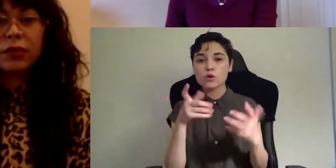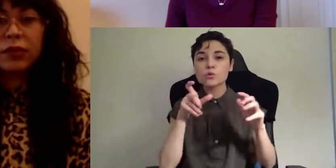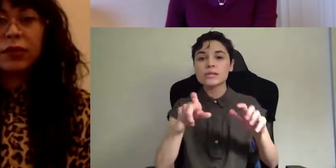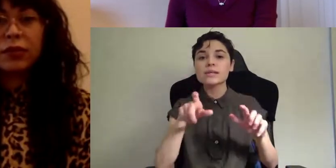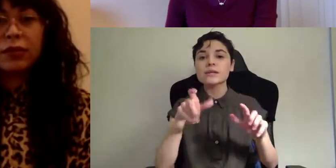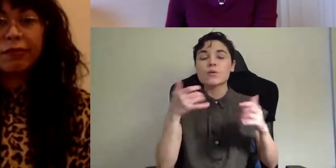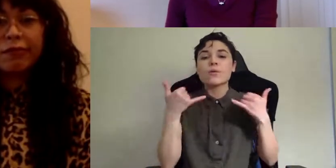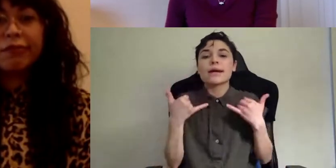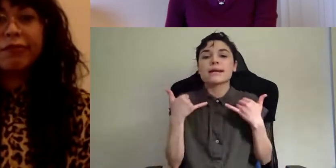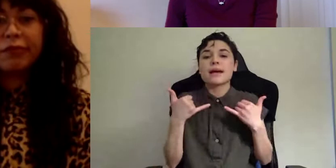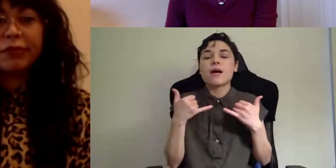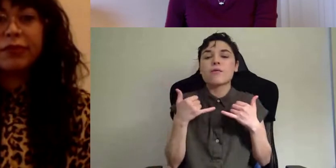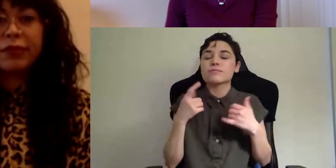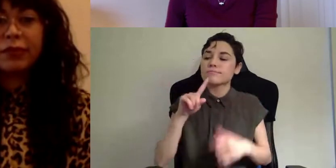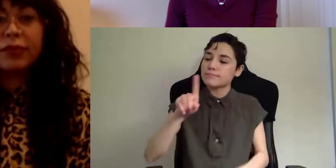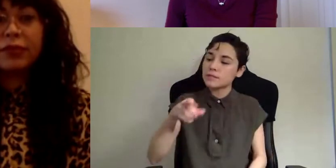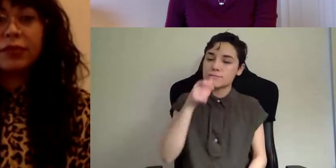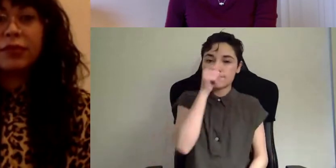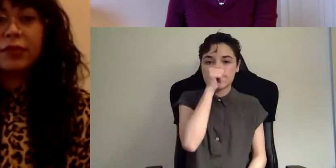moment.